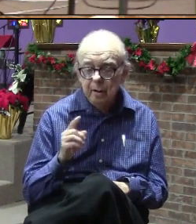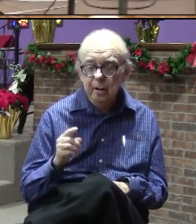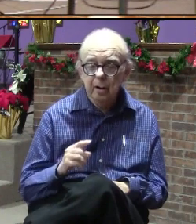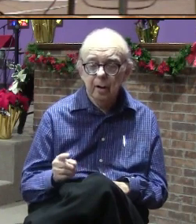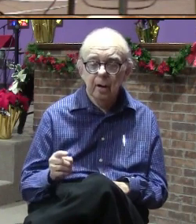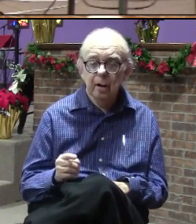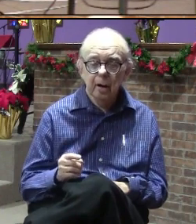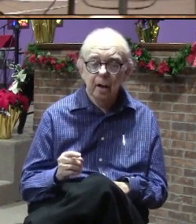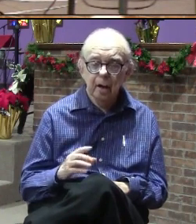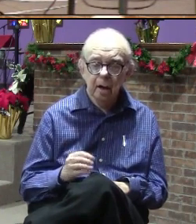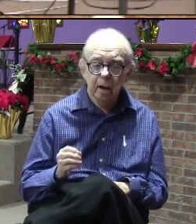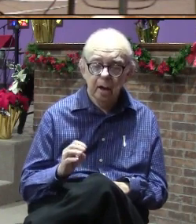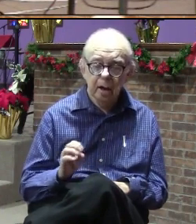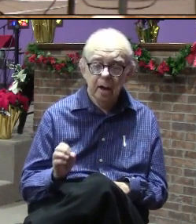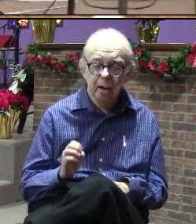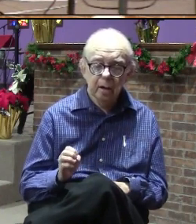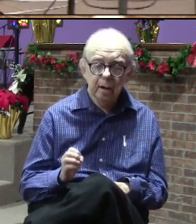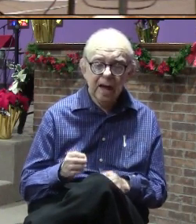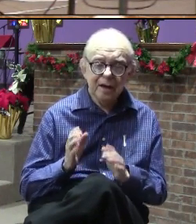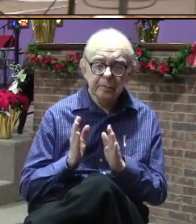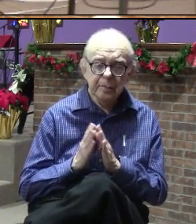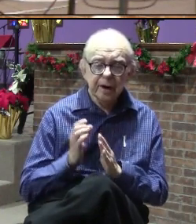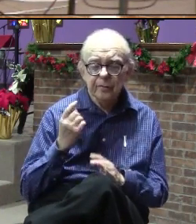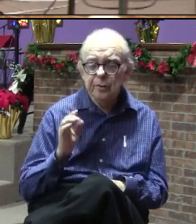Zechariah and Elizabeth have prayed for children